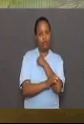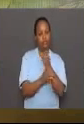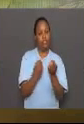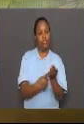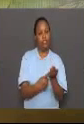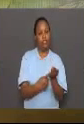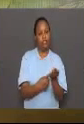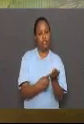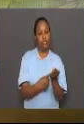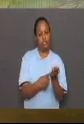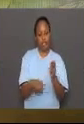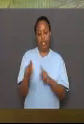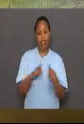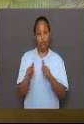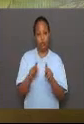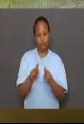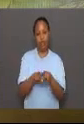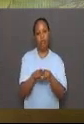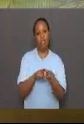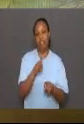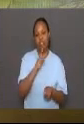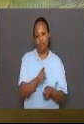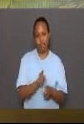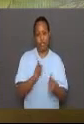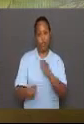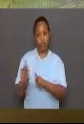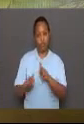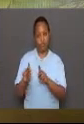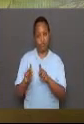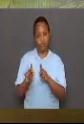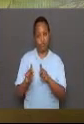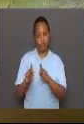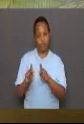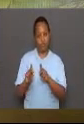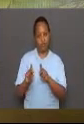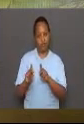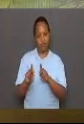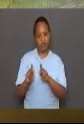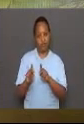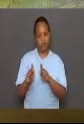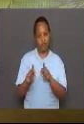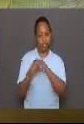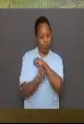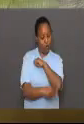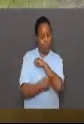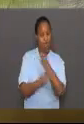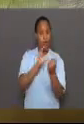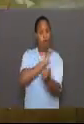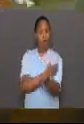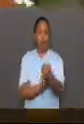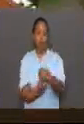consent of the people. The people are the source of all political